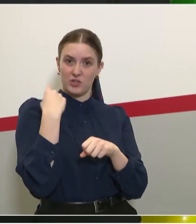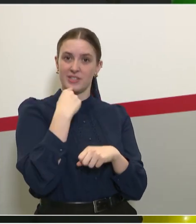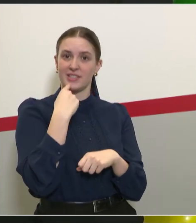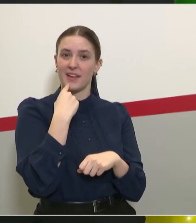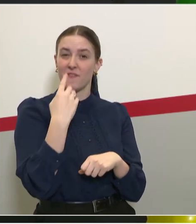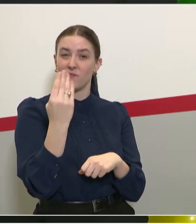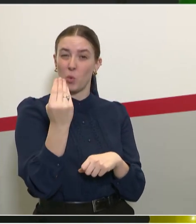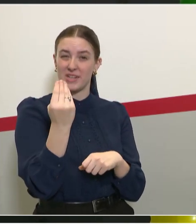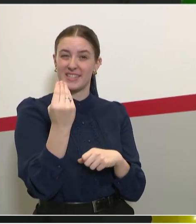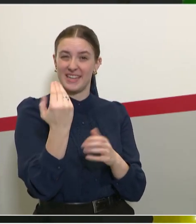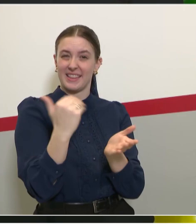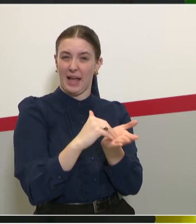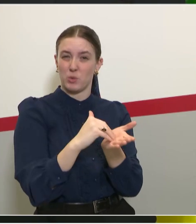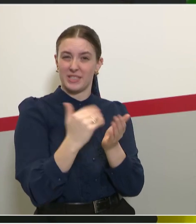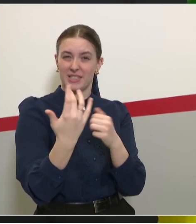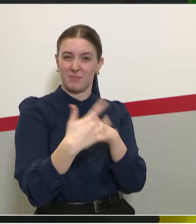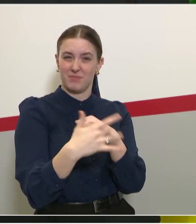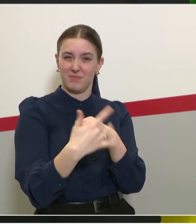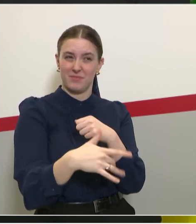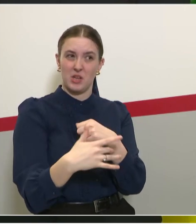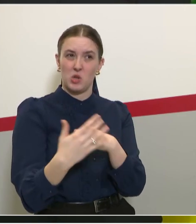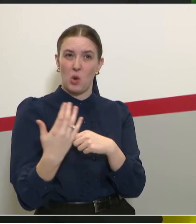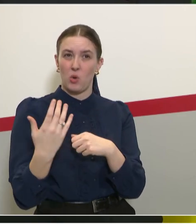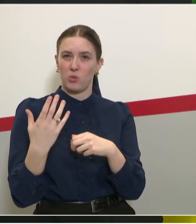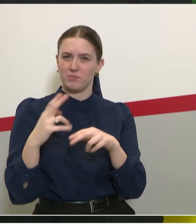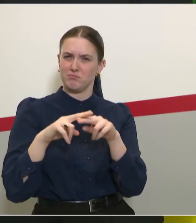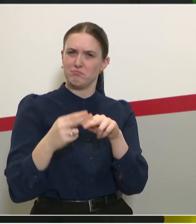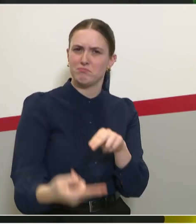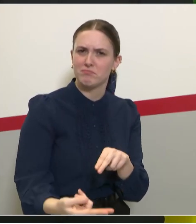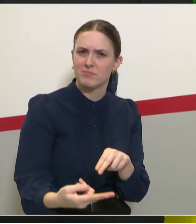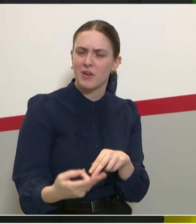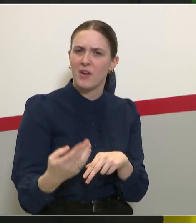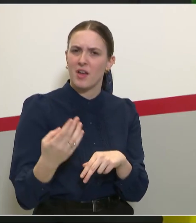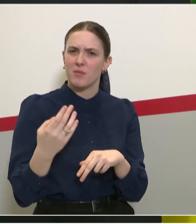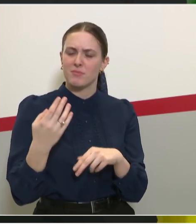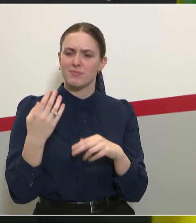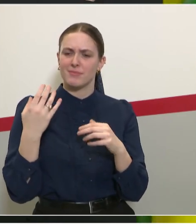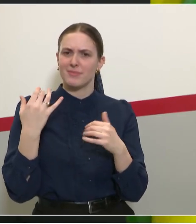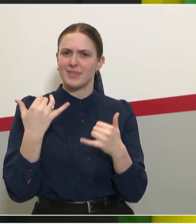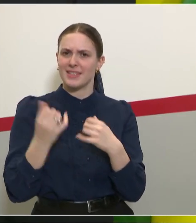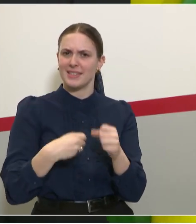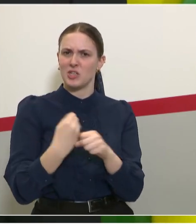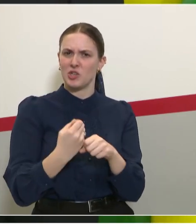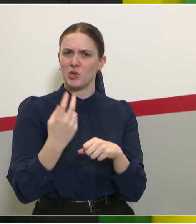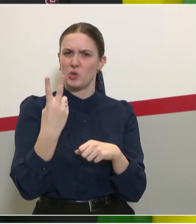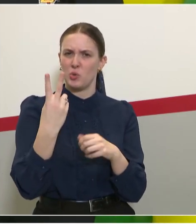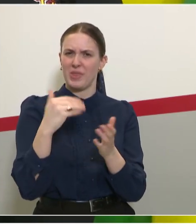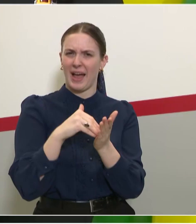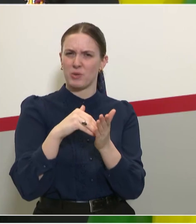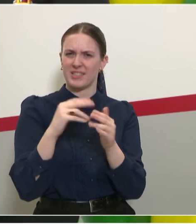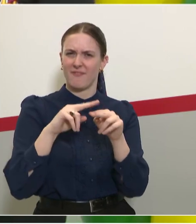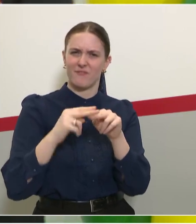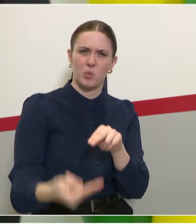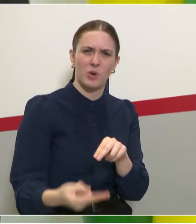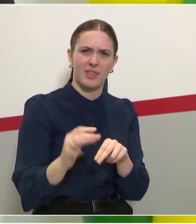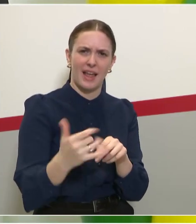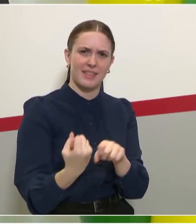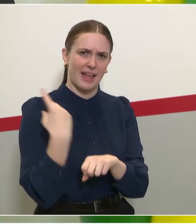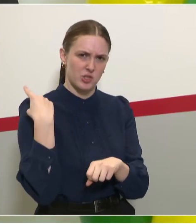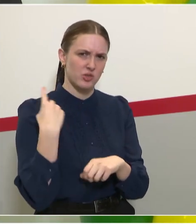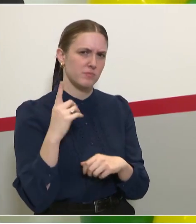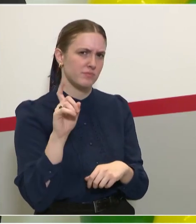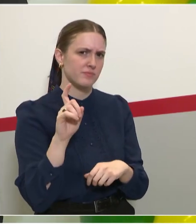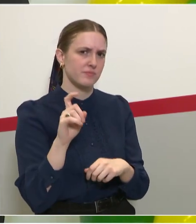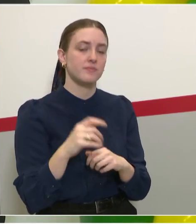So I'm wondering, was there a cut to budget this year? Or is there a reason that there would be 2,000 fewer opportunities this year than last year? Yep, we had